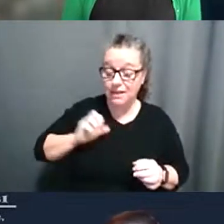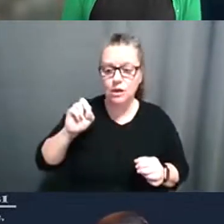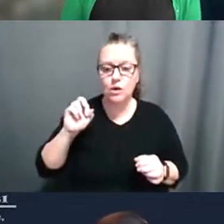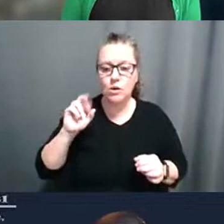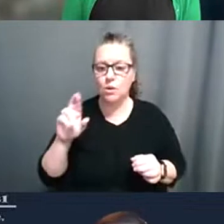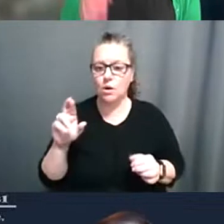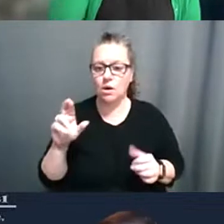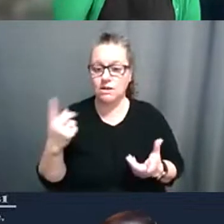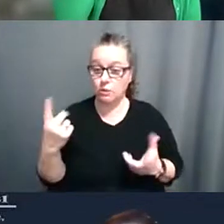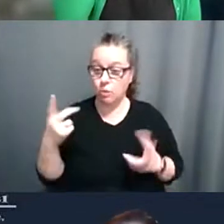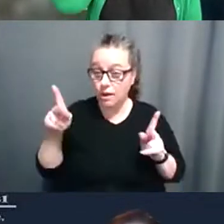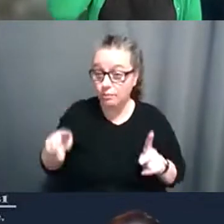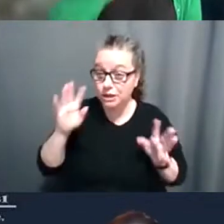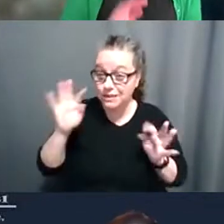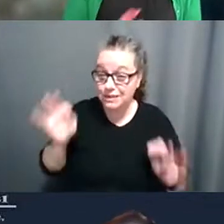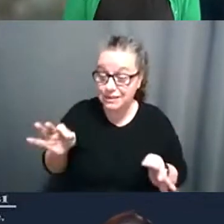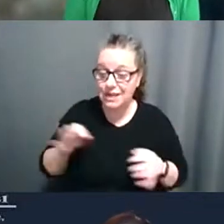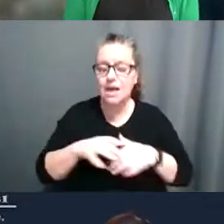one person? So there